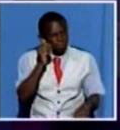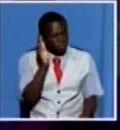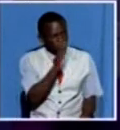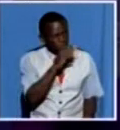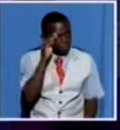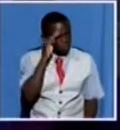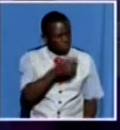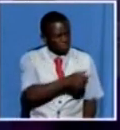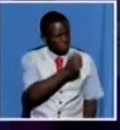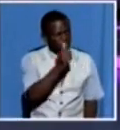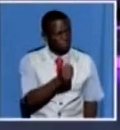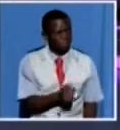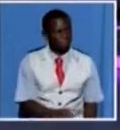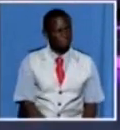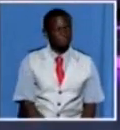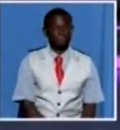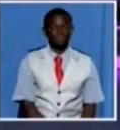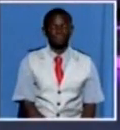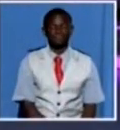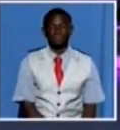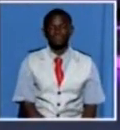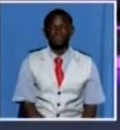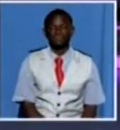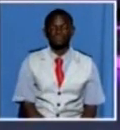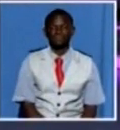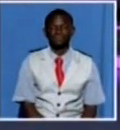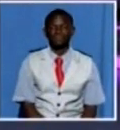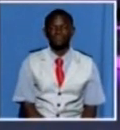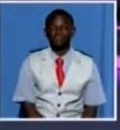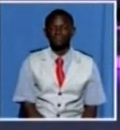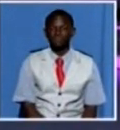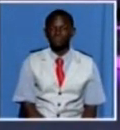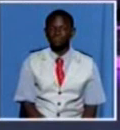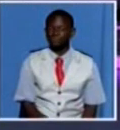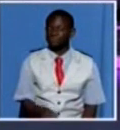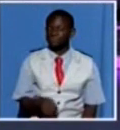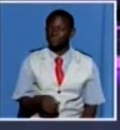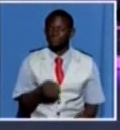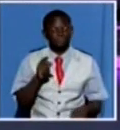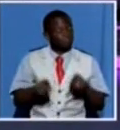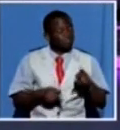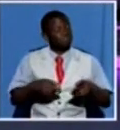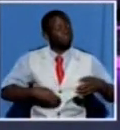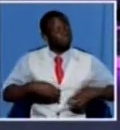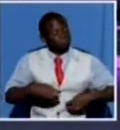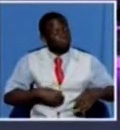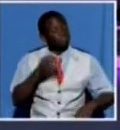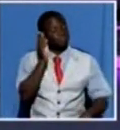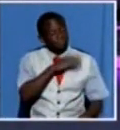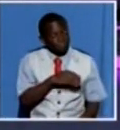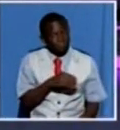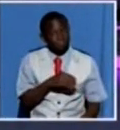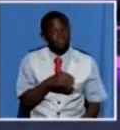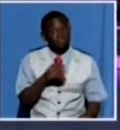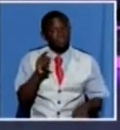for Engineering Institution of Zambia, and that's why I'm challenging them to rise to the occasion. After people have cried, after people have speculated, after people have